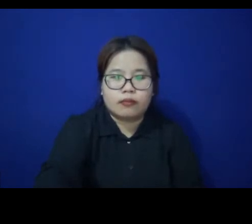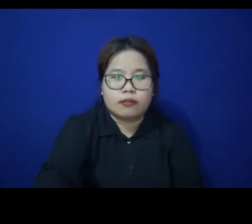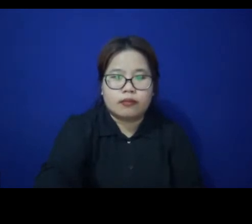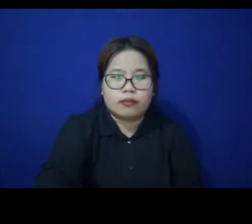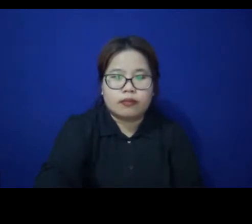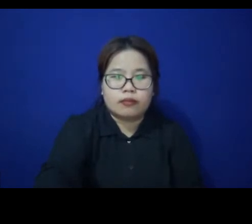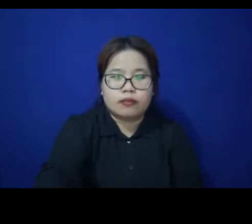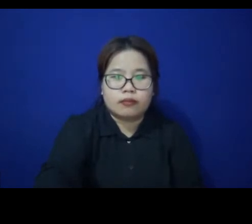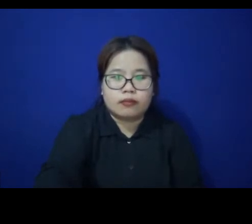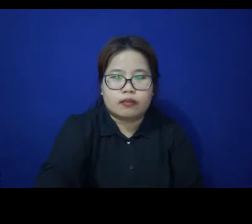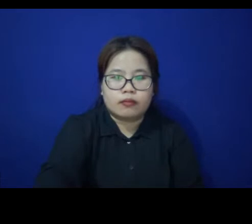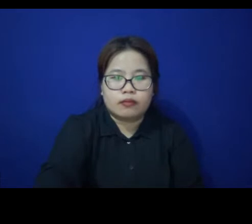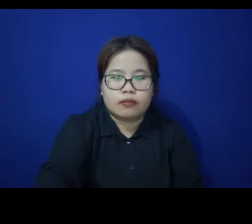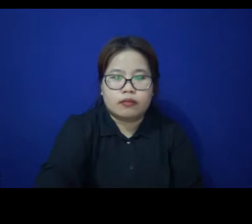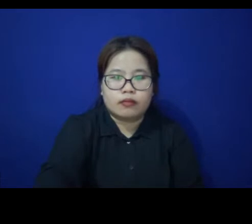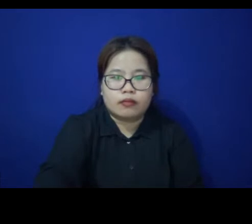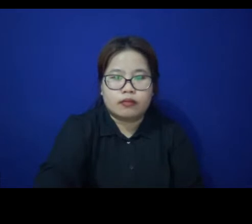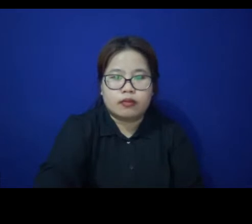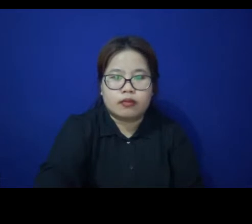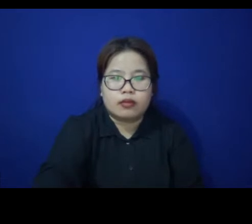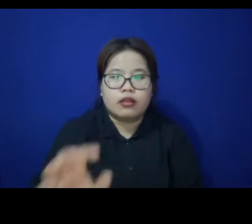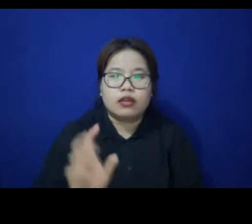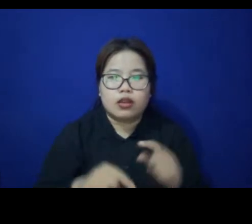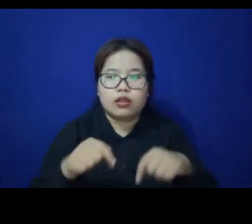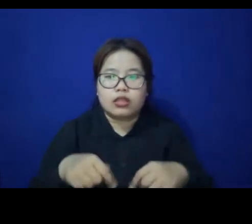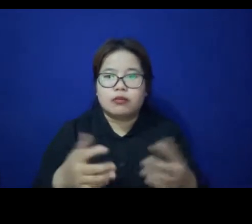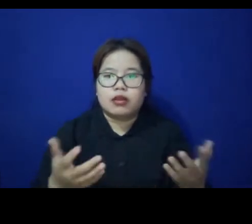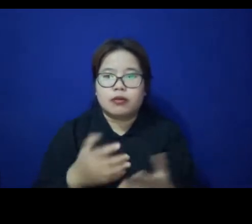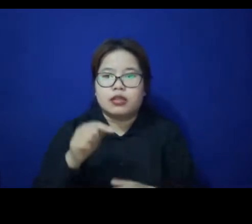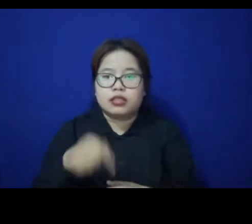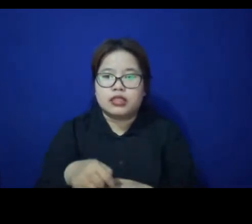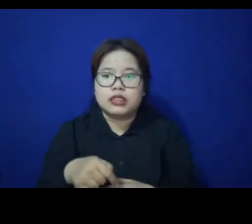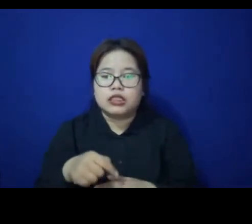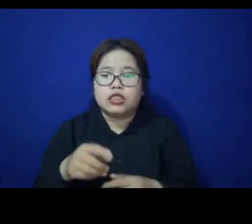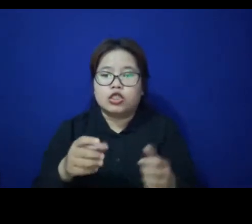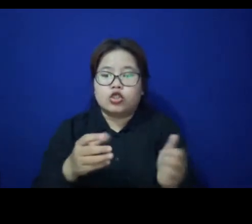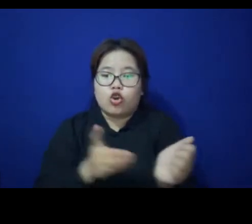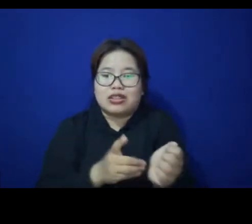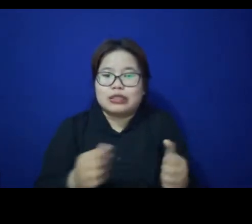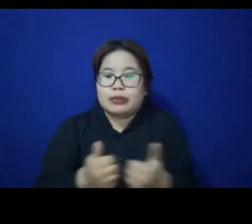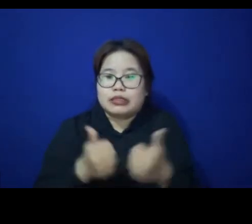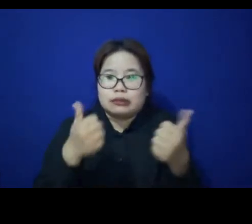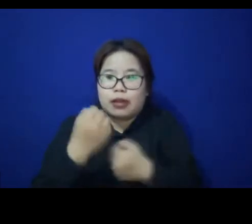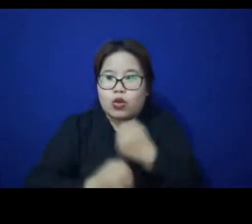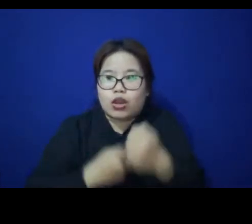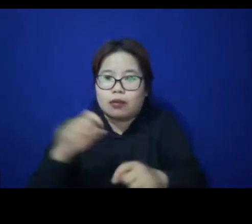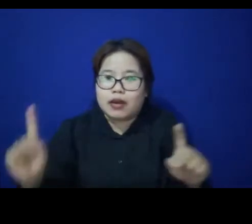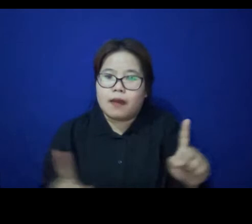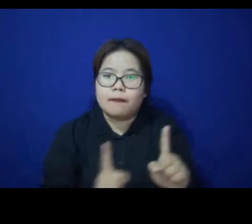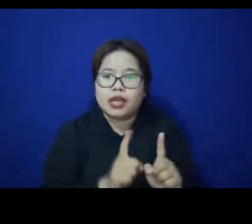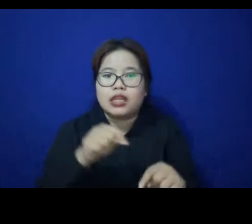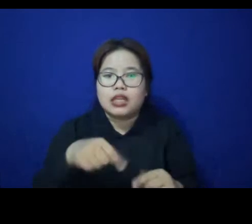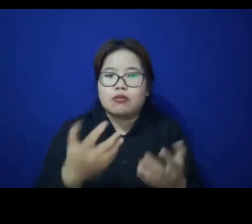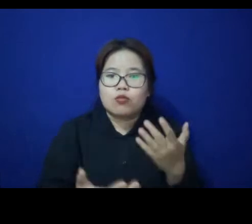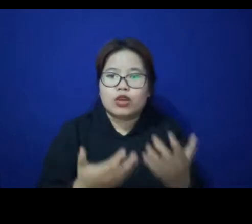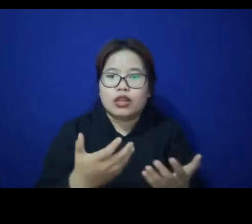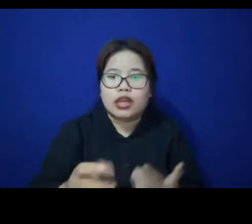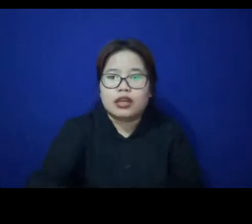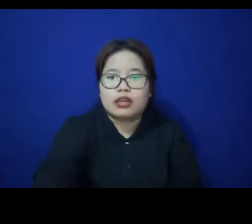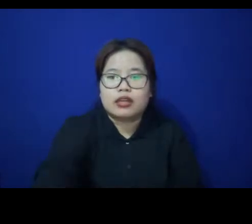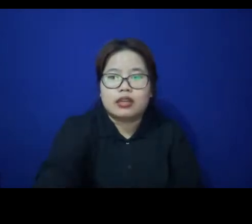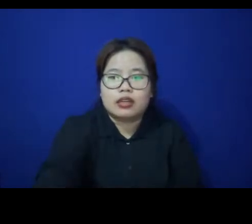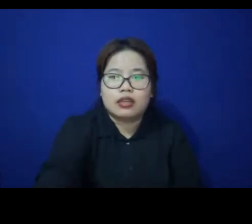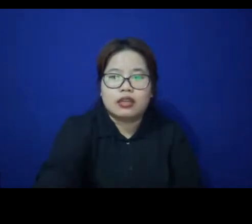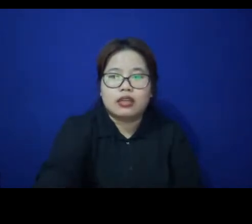things, puts them side by side, and it allows us to show accessible and non-accessible.